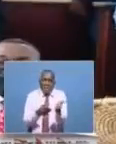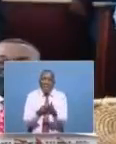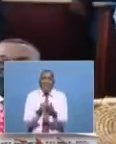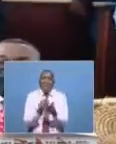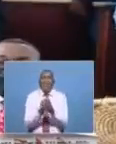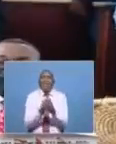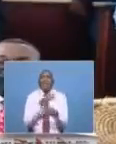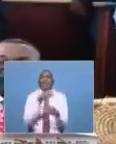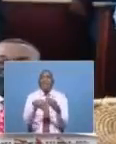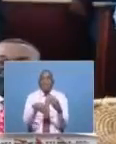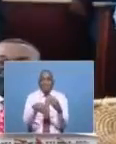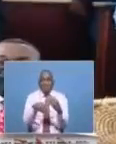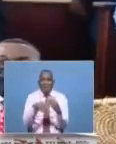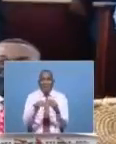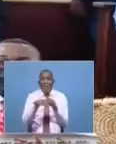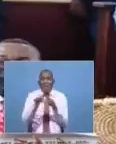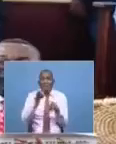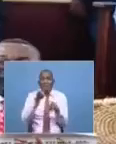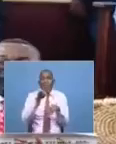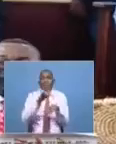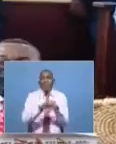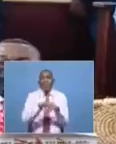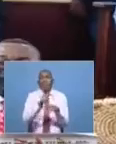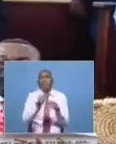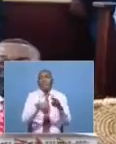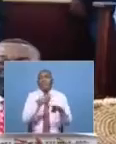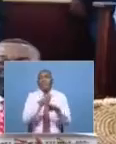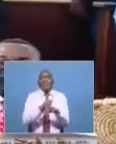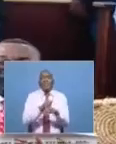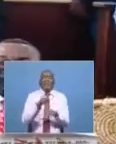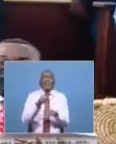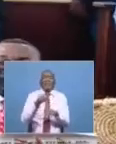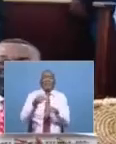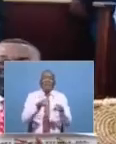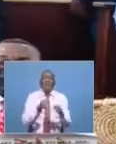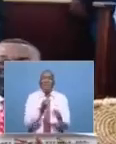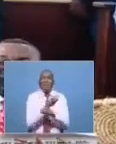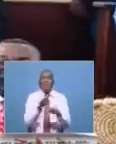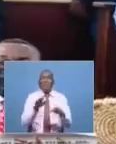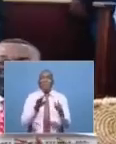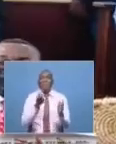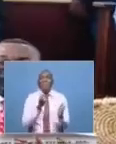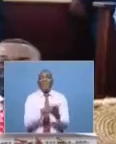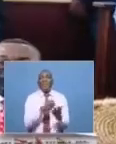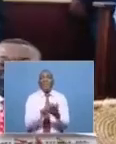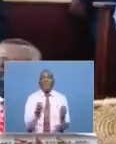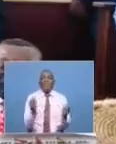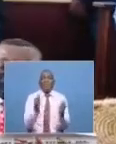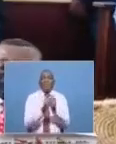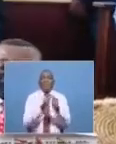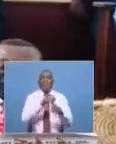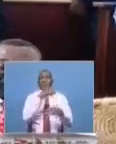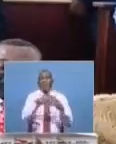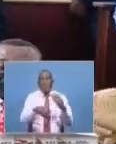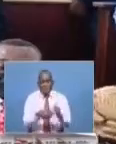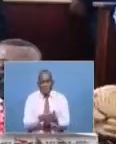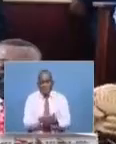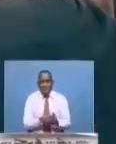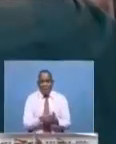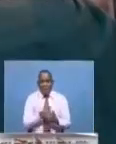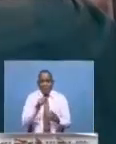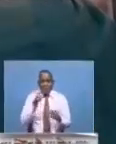conclusive presumption are found or otherwise established in the action. No evidence contrary to the conclusively presumed fact may be